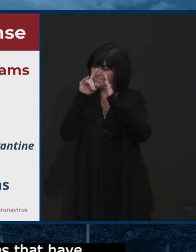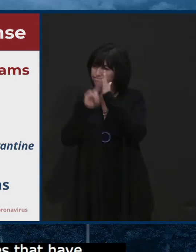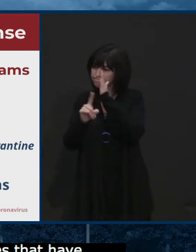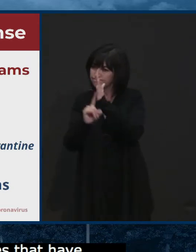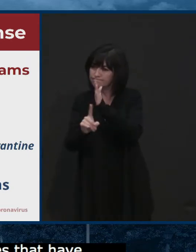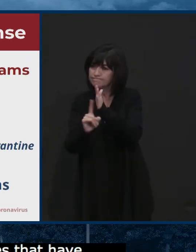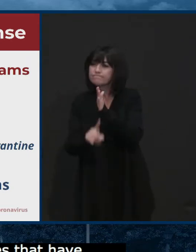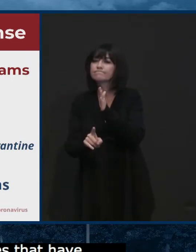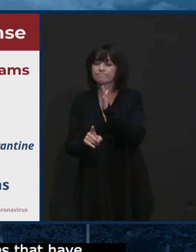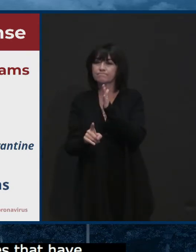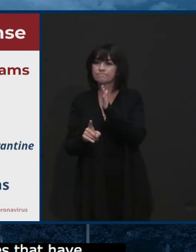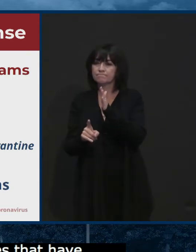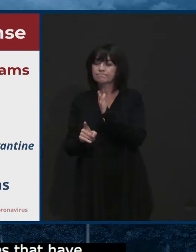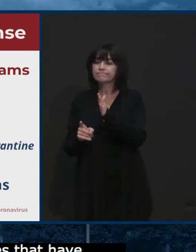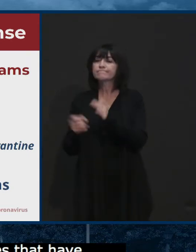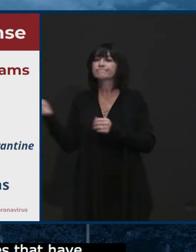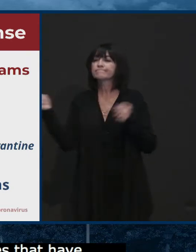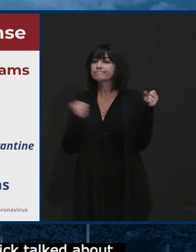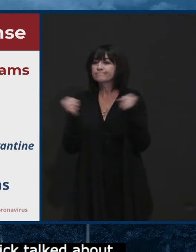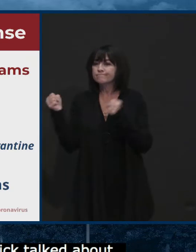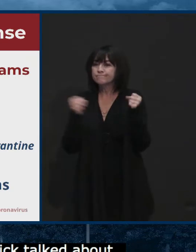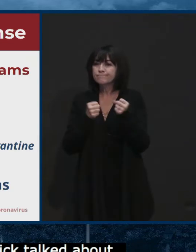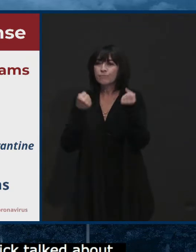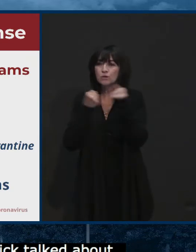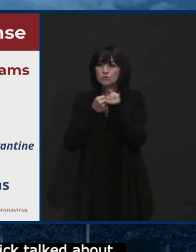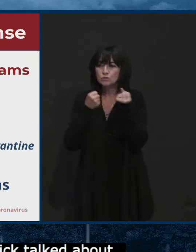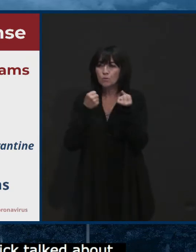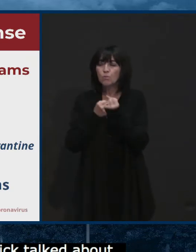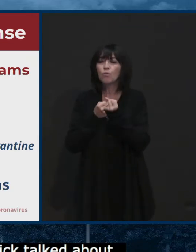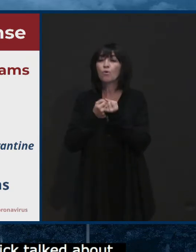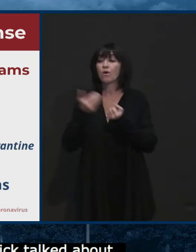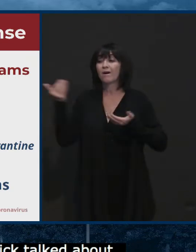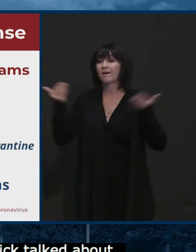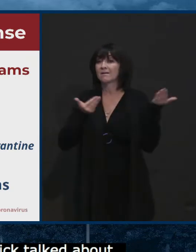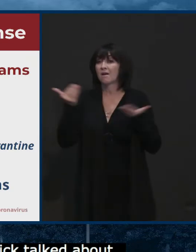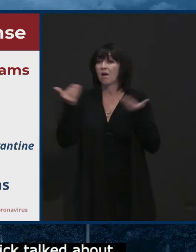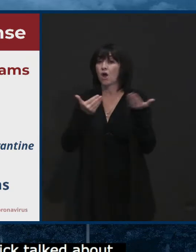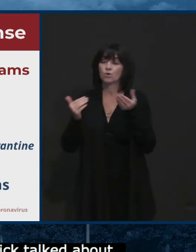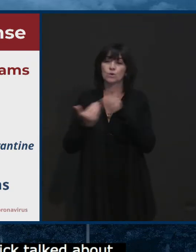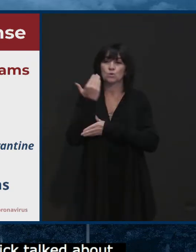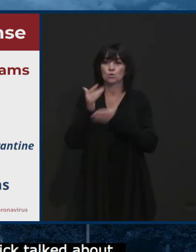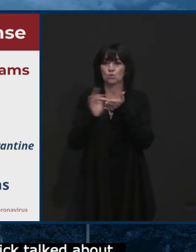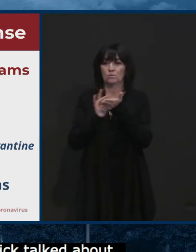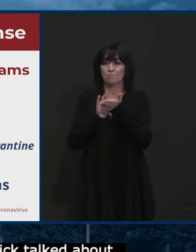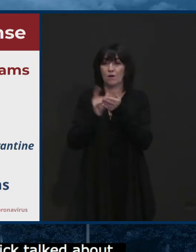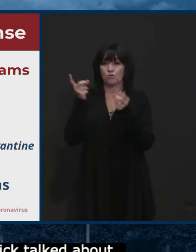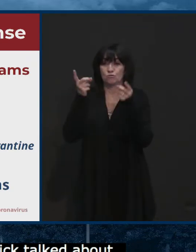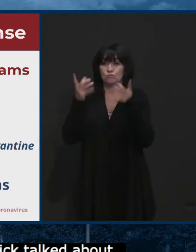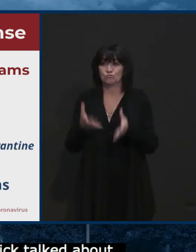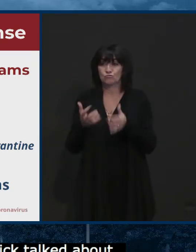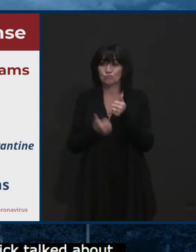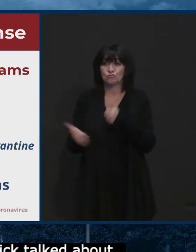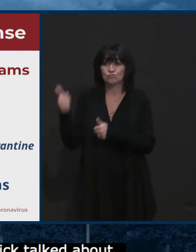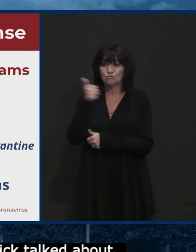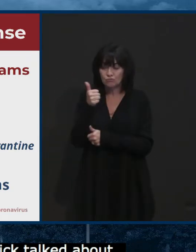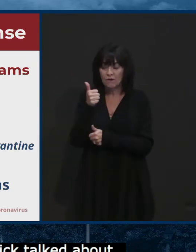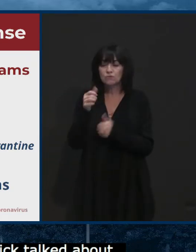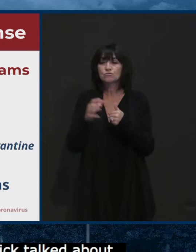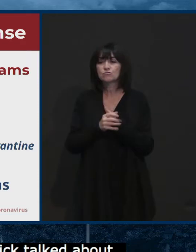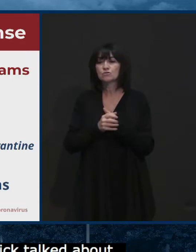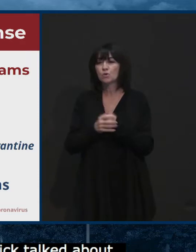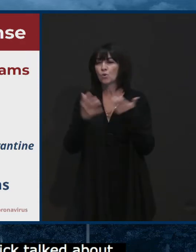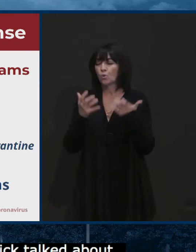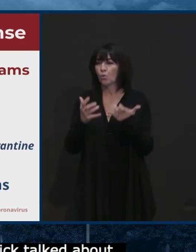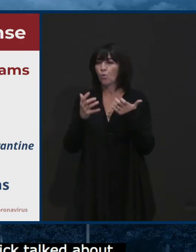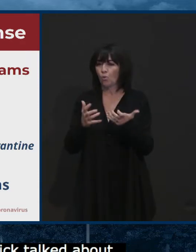and support for long-term care, including hiring a new medical director and building incident